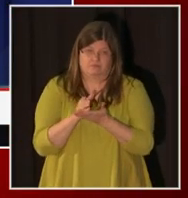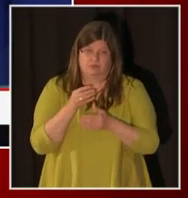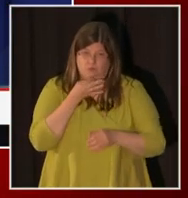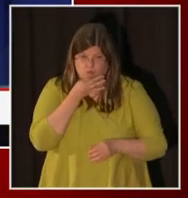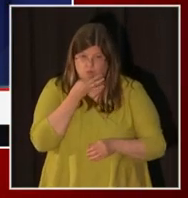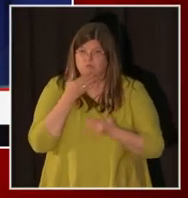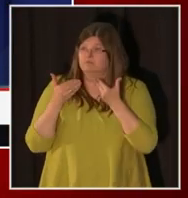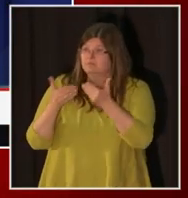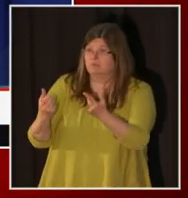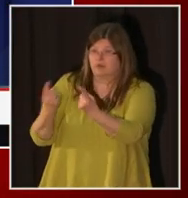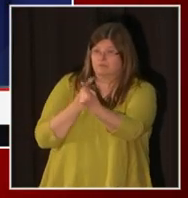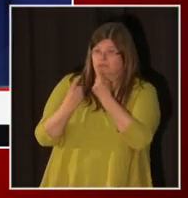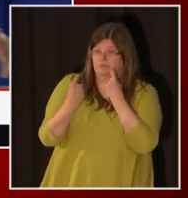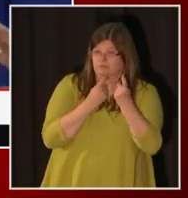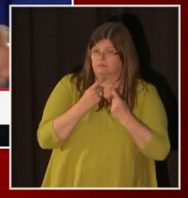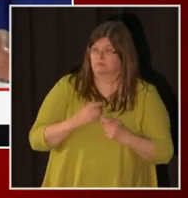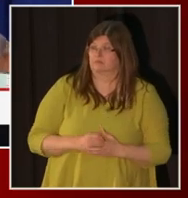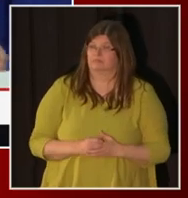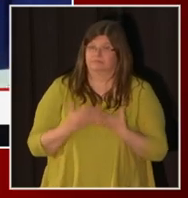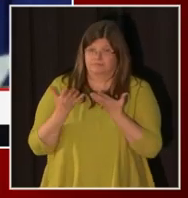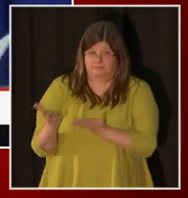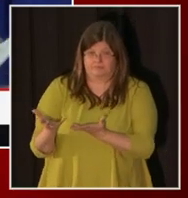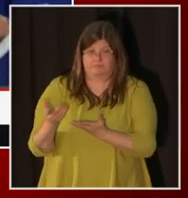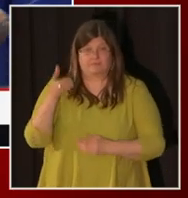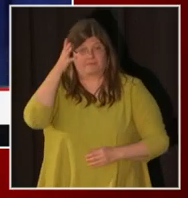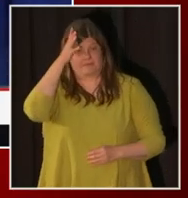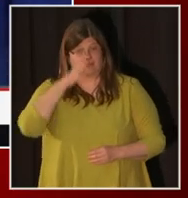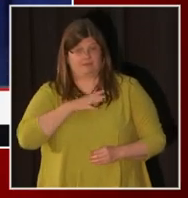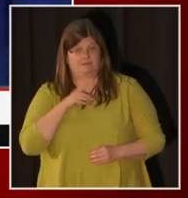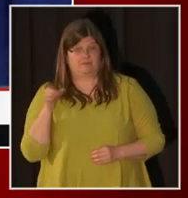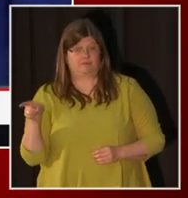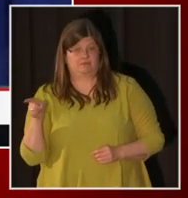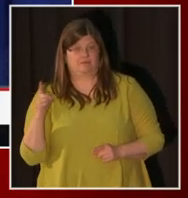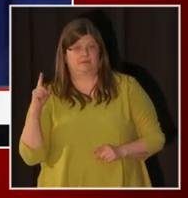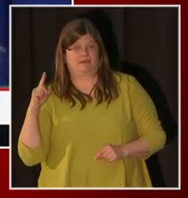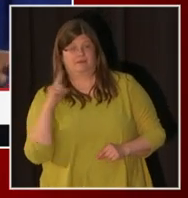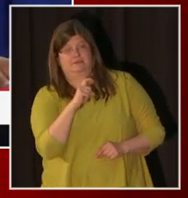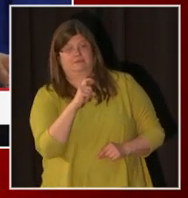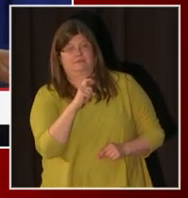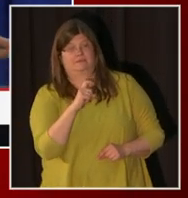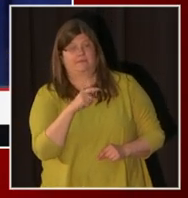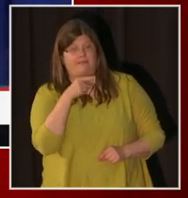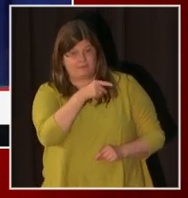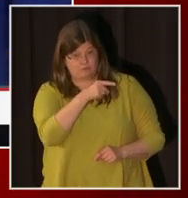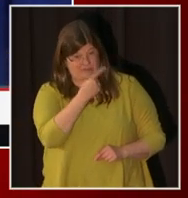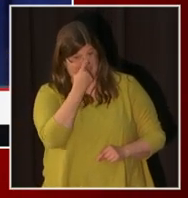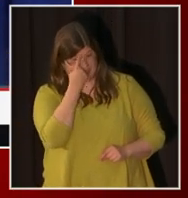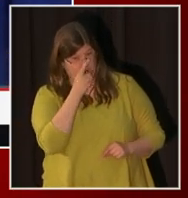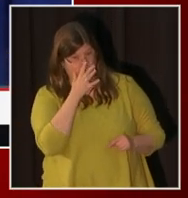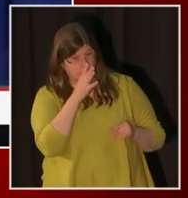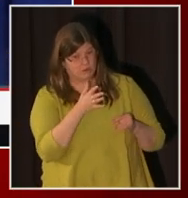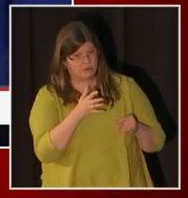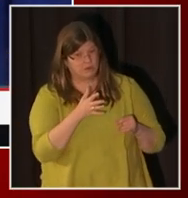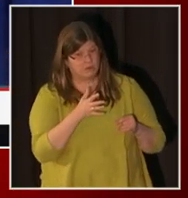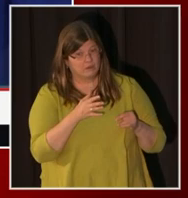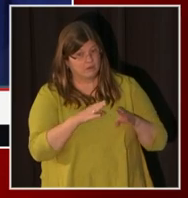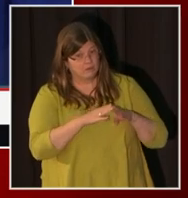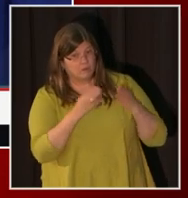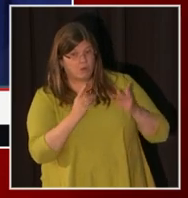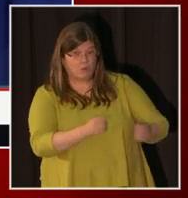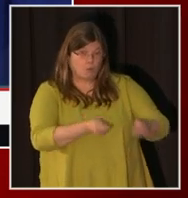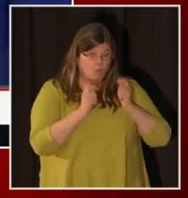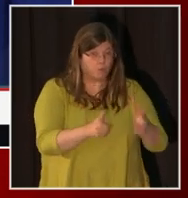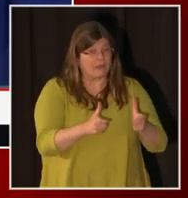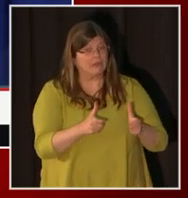with Sam. Mayor, so do you see this happening all at once, or do you see this gradually in stages?